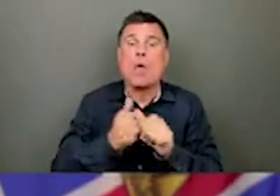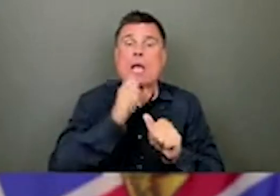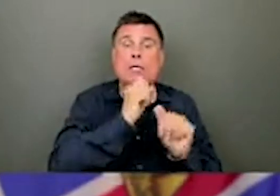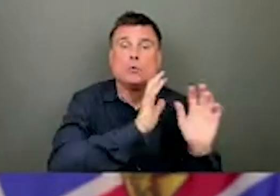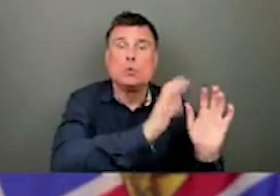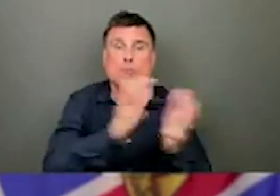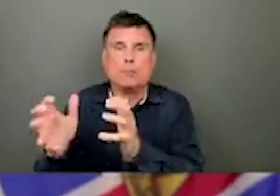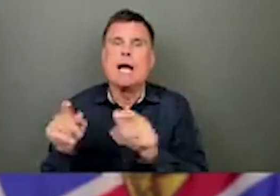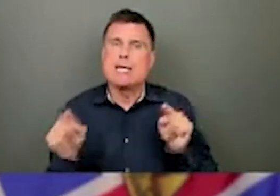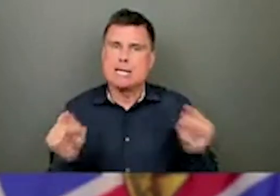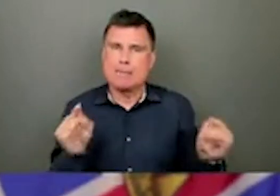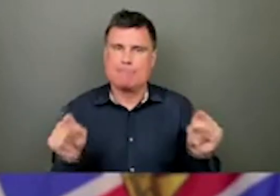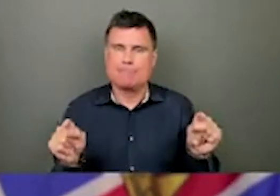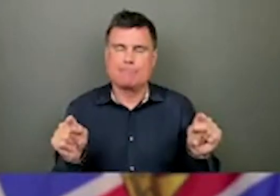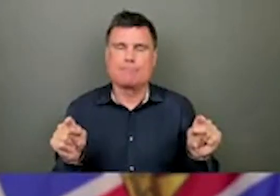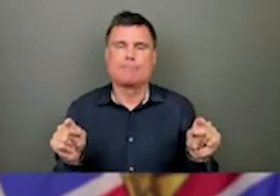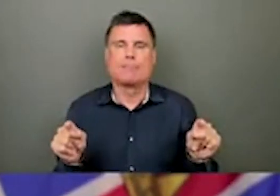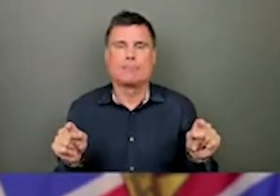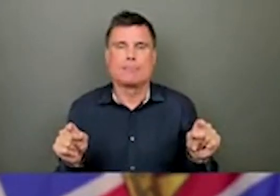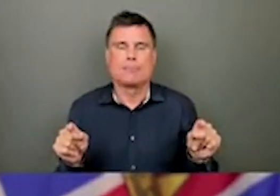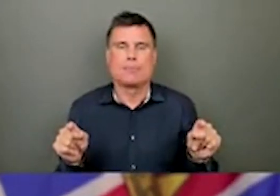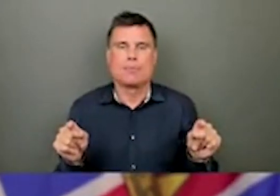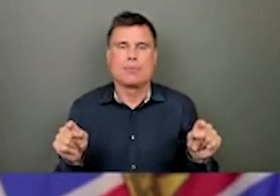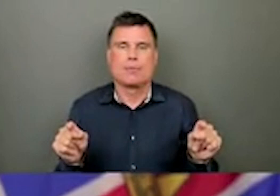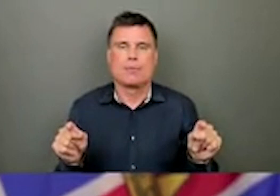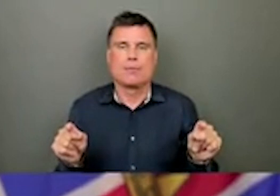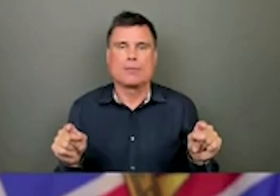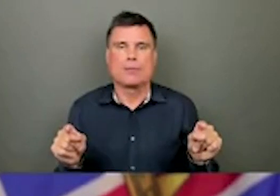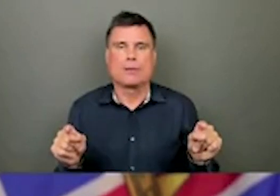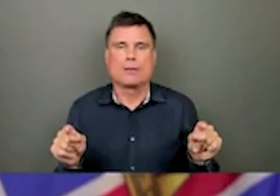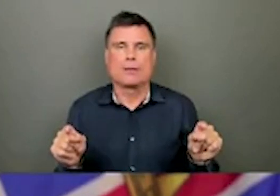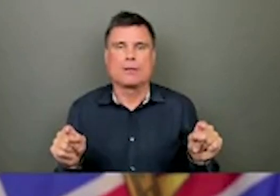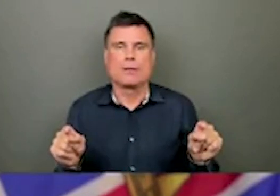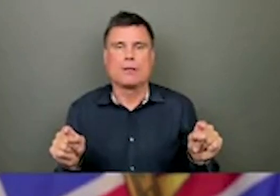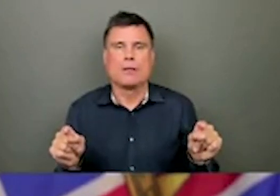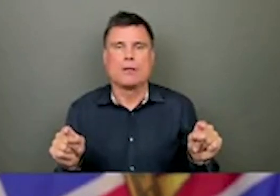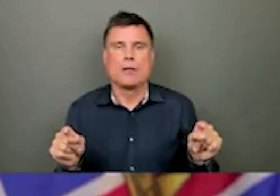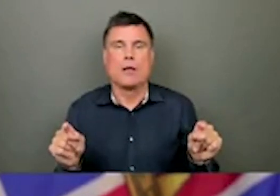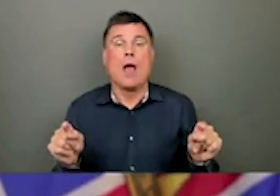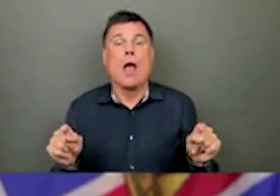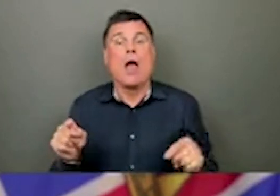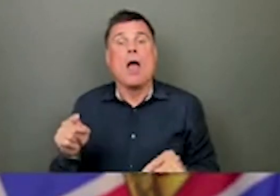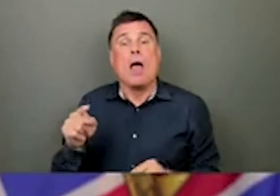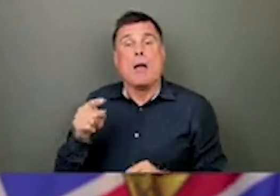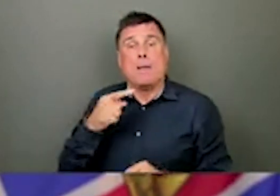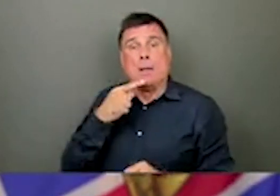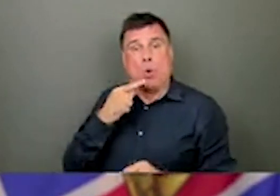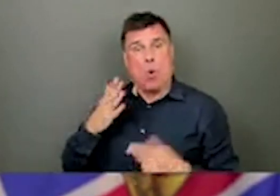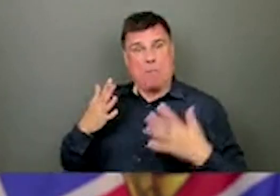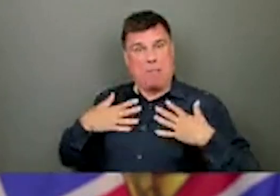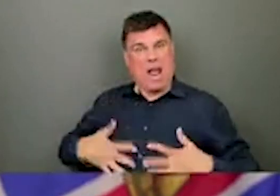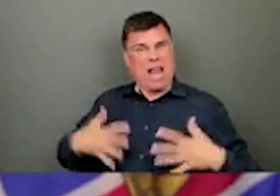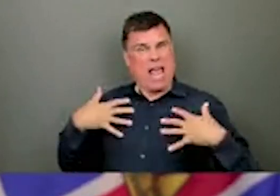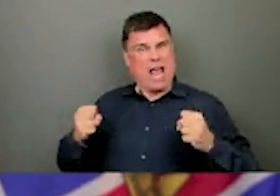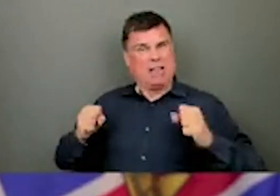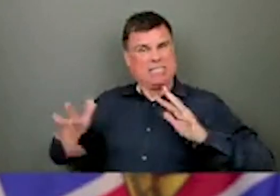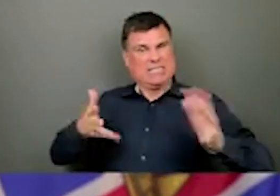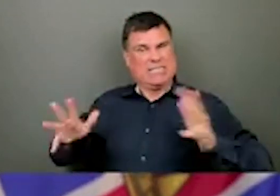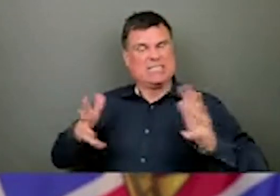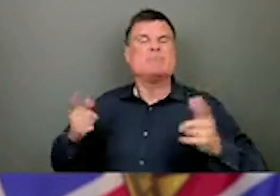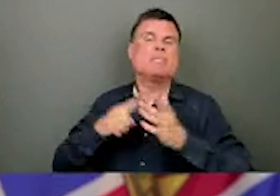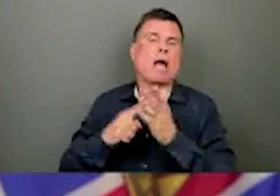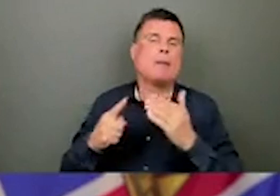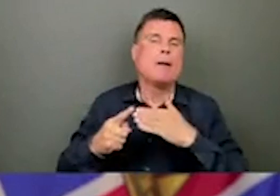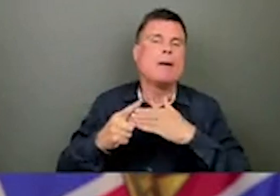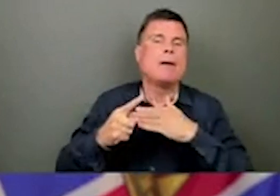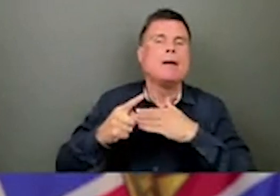have hematologic malignancies, so blood cancers, people who've had a solid organ transplant and are on immune suppressive drugs or stem